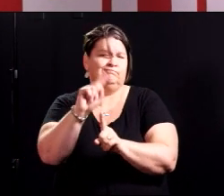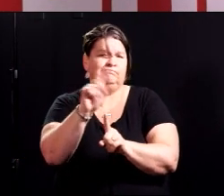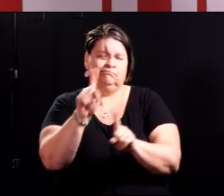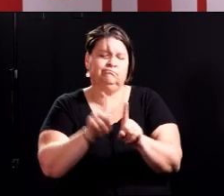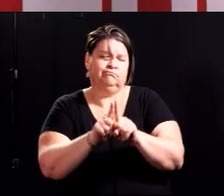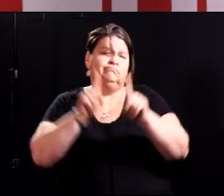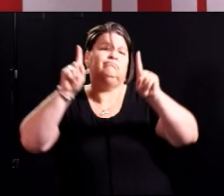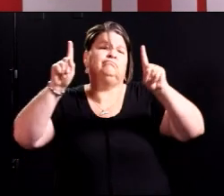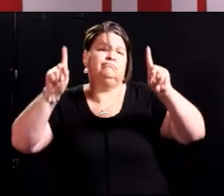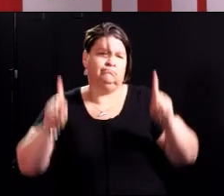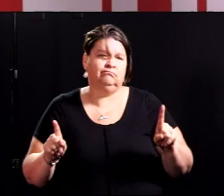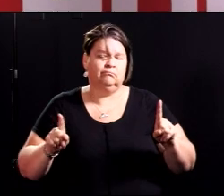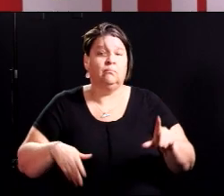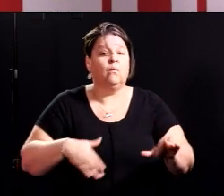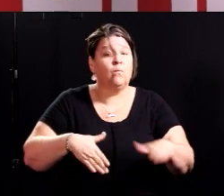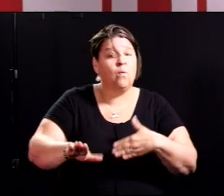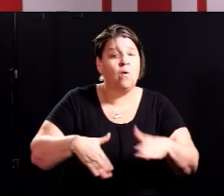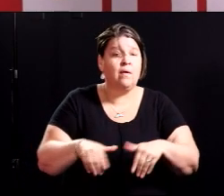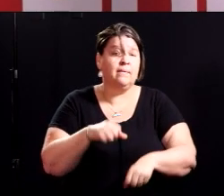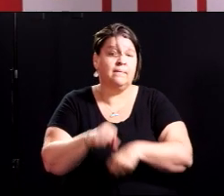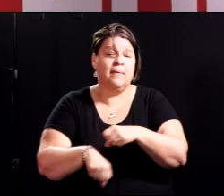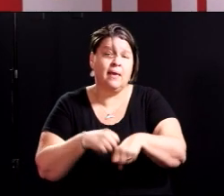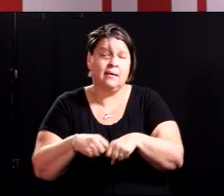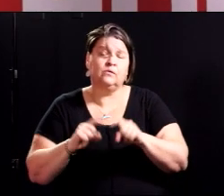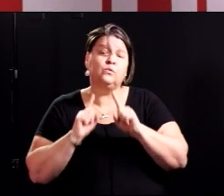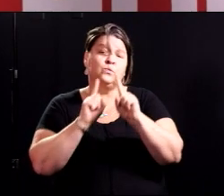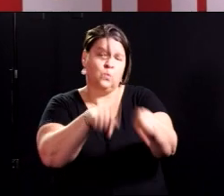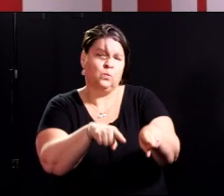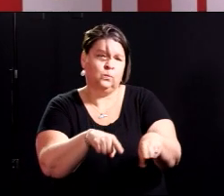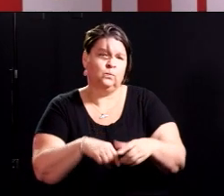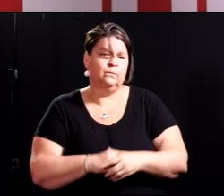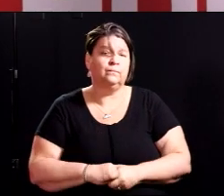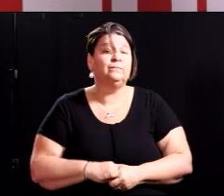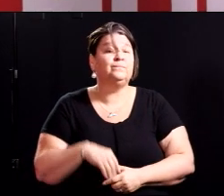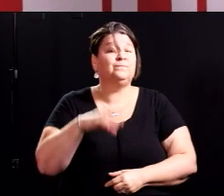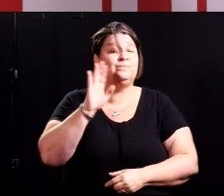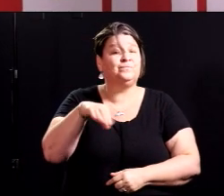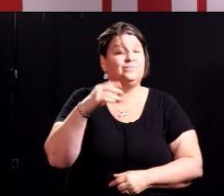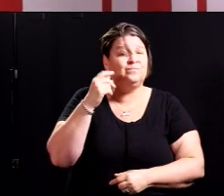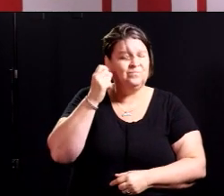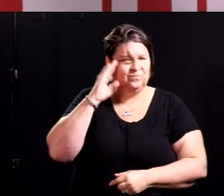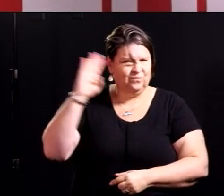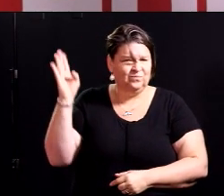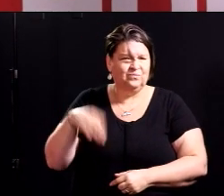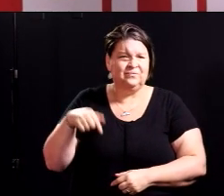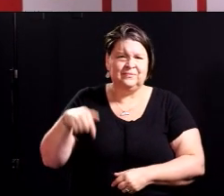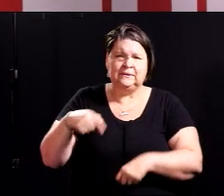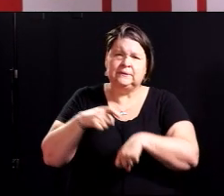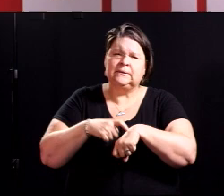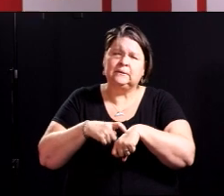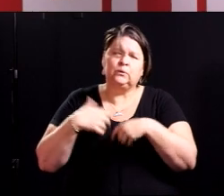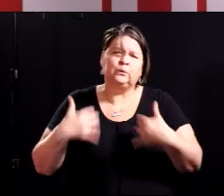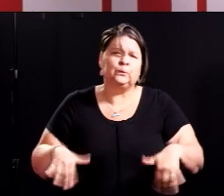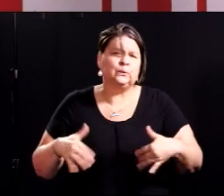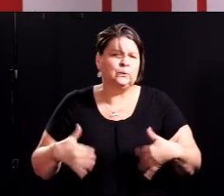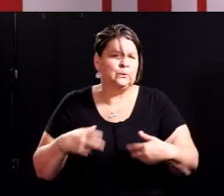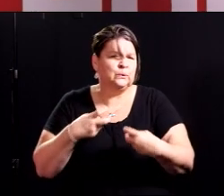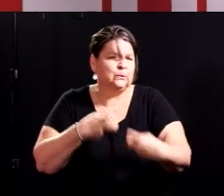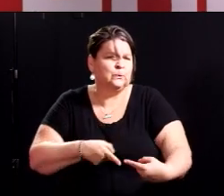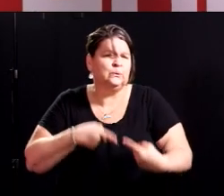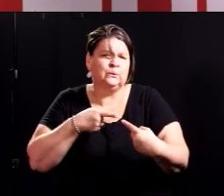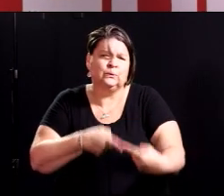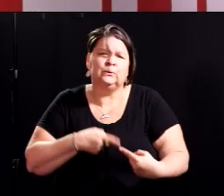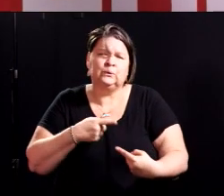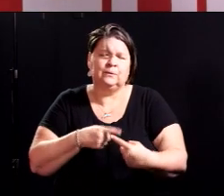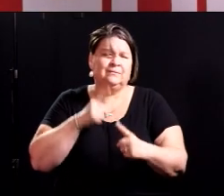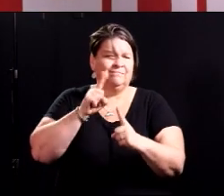to use them. It's a difficult time, but we simply can't have everybody congregating for Easter egg hunts.